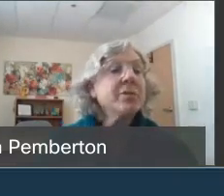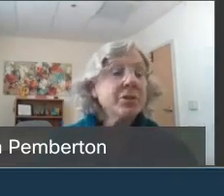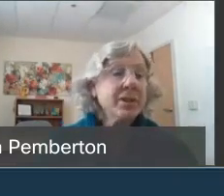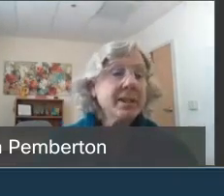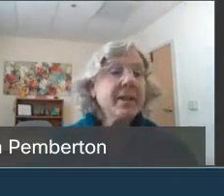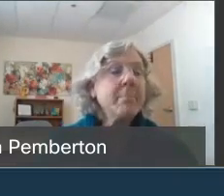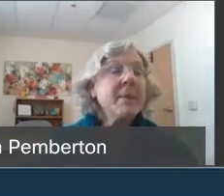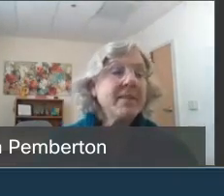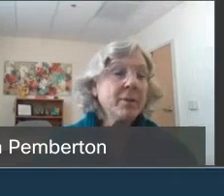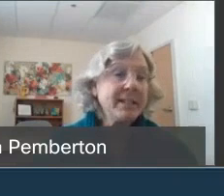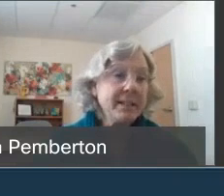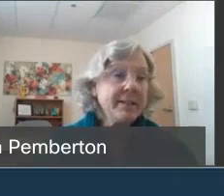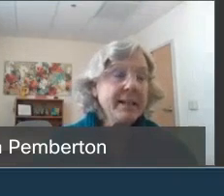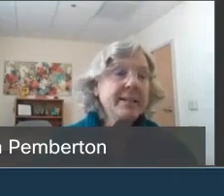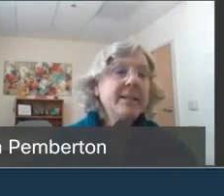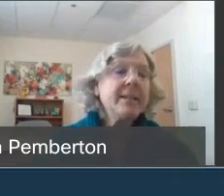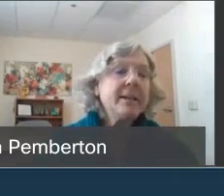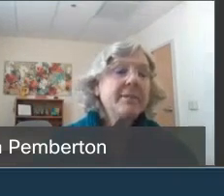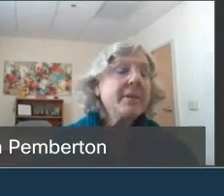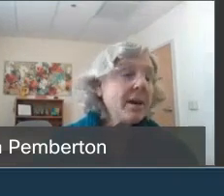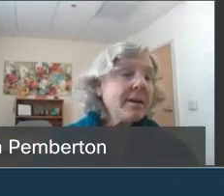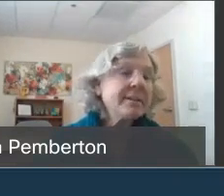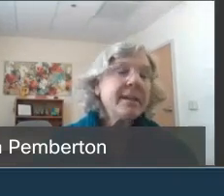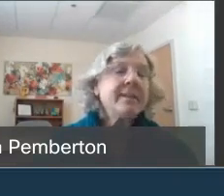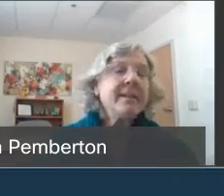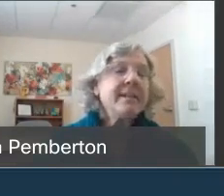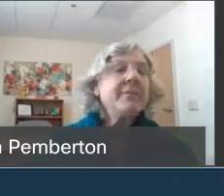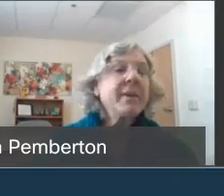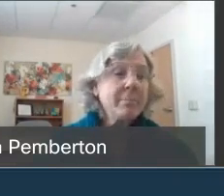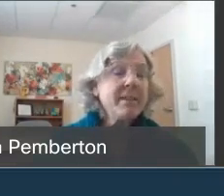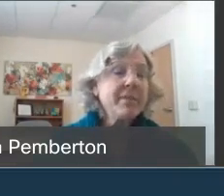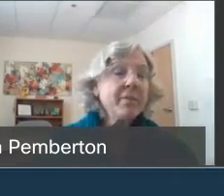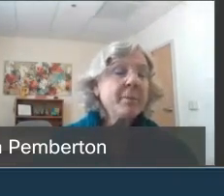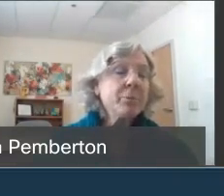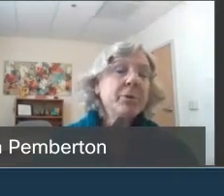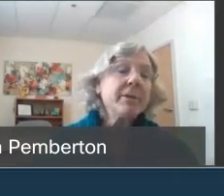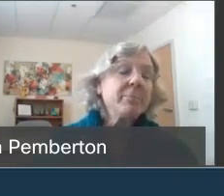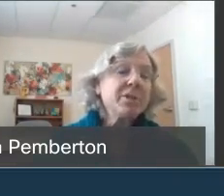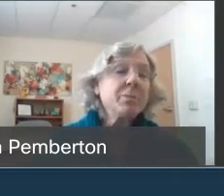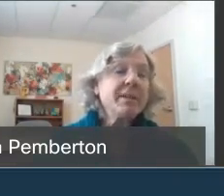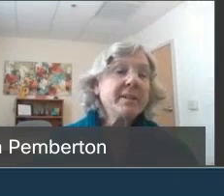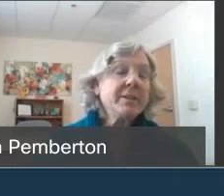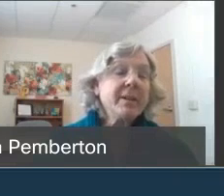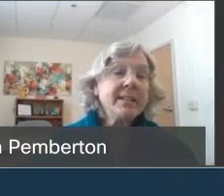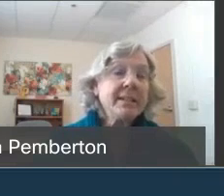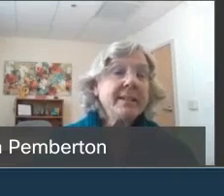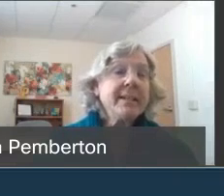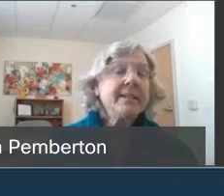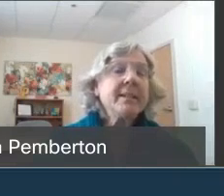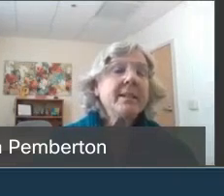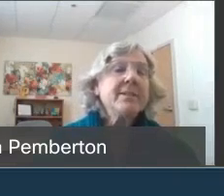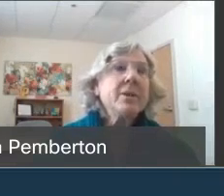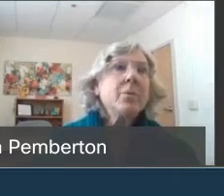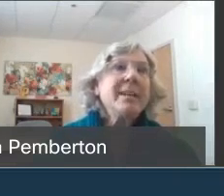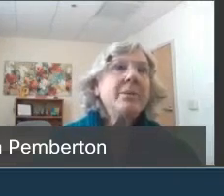for diversion, if they met the criteria of the law, and then if they would benefit from our program, which is one of the